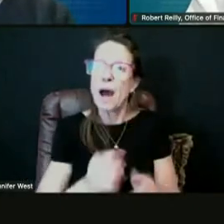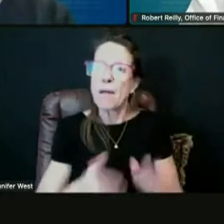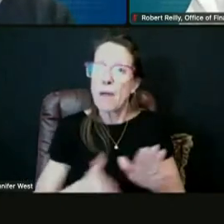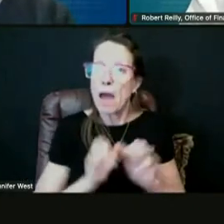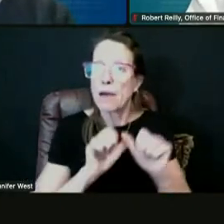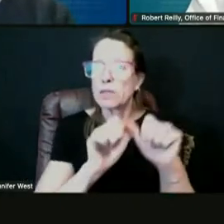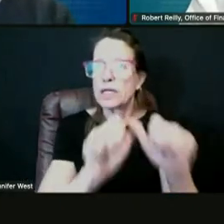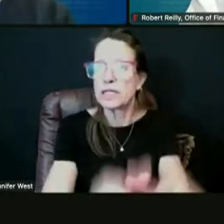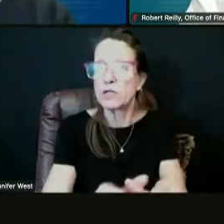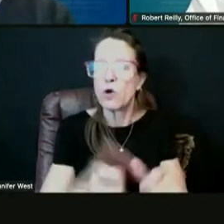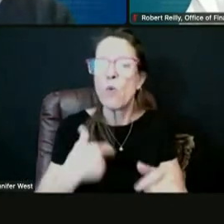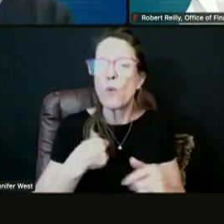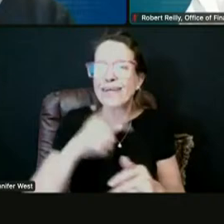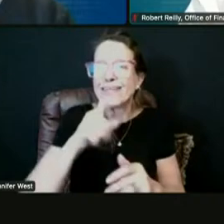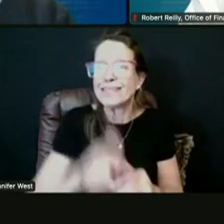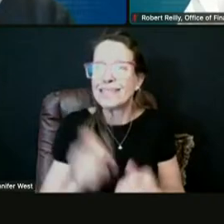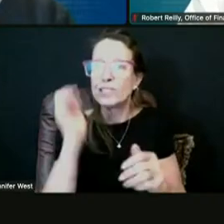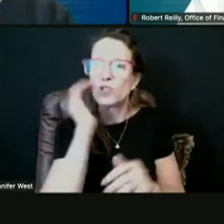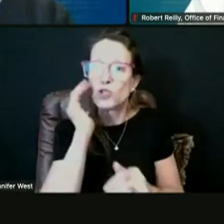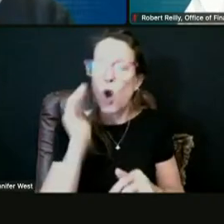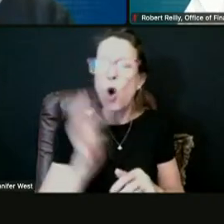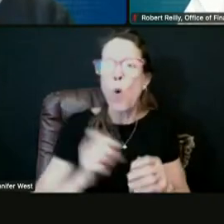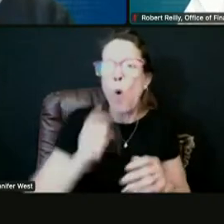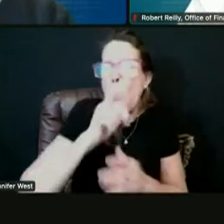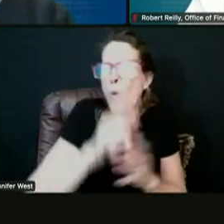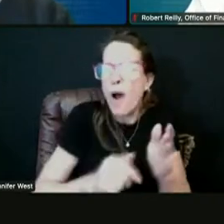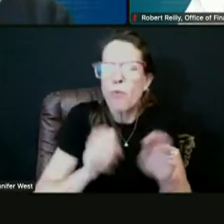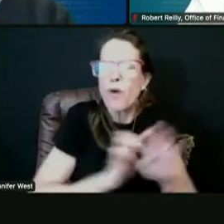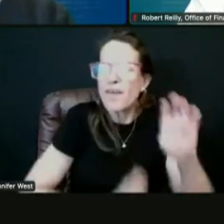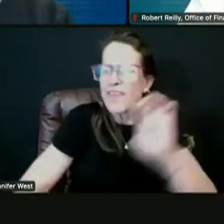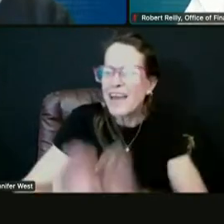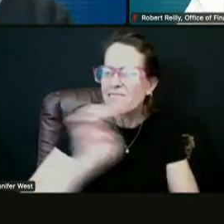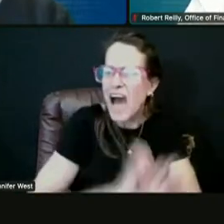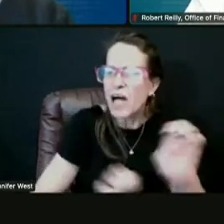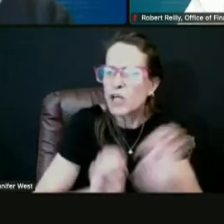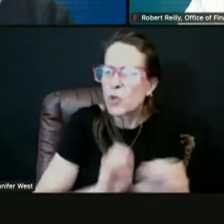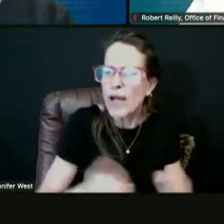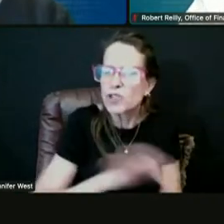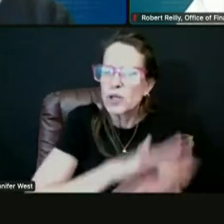evaluation is going to be. So that way, earlier one of